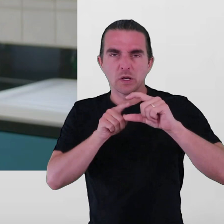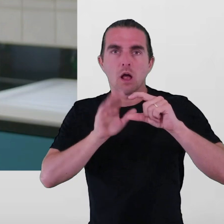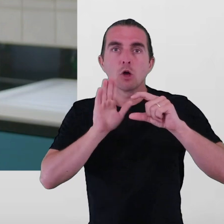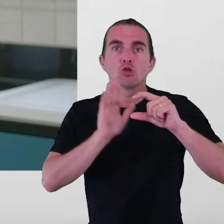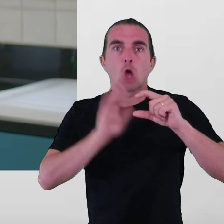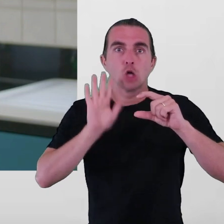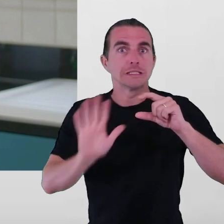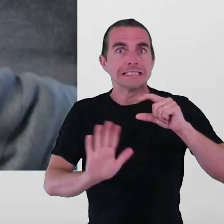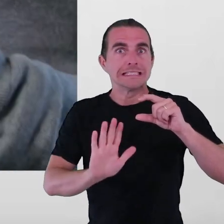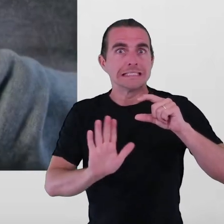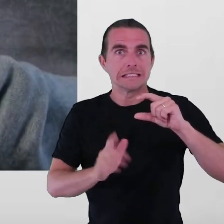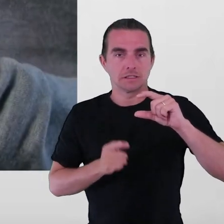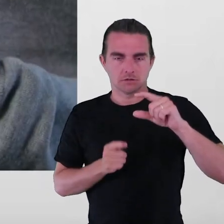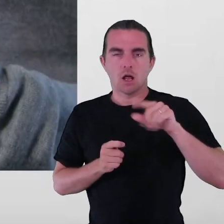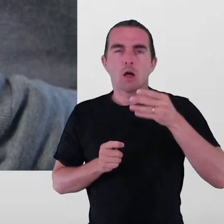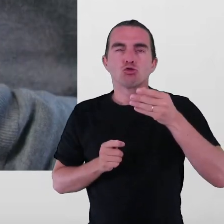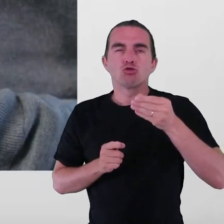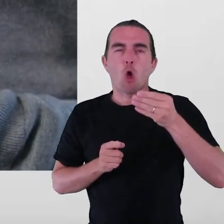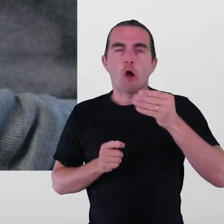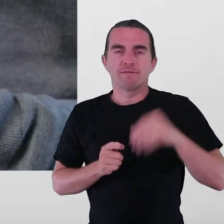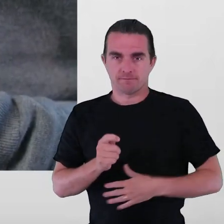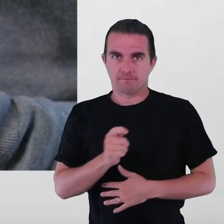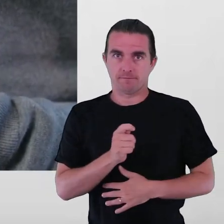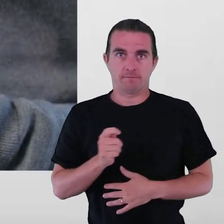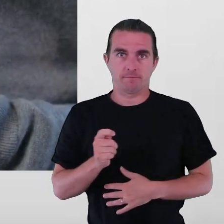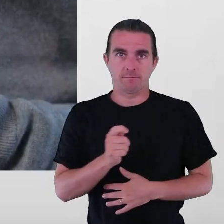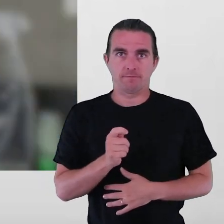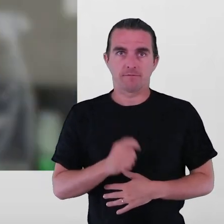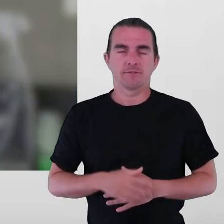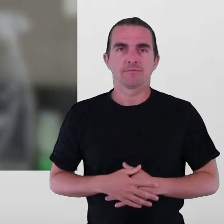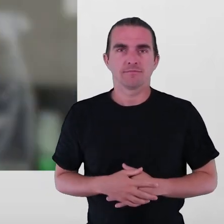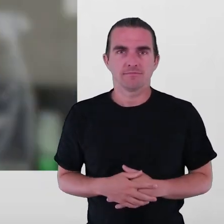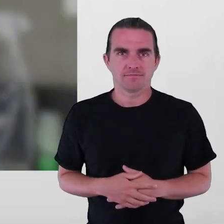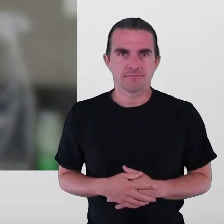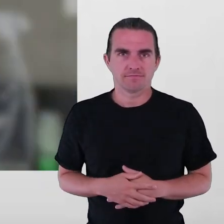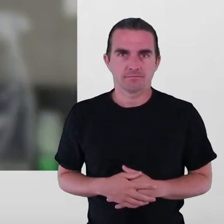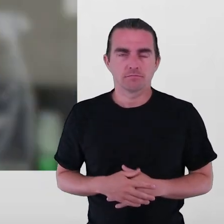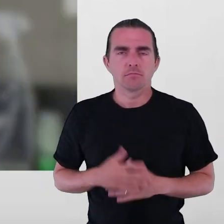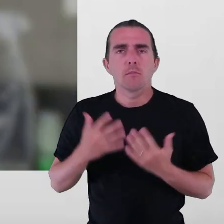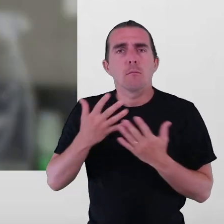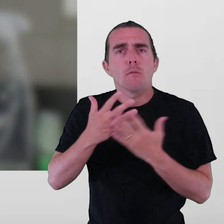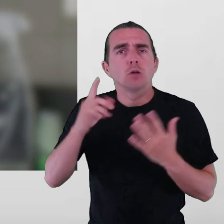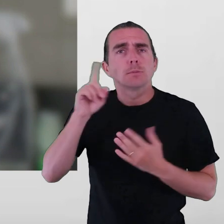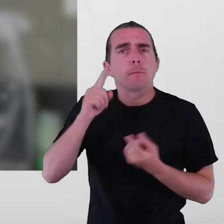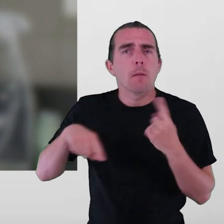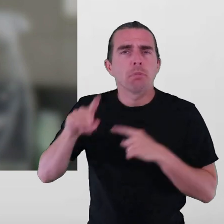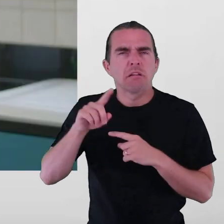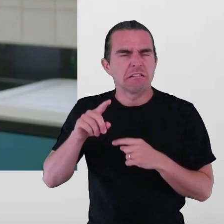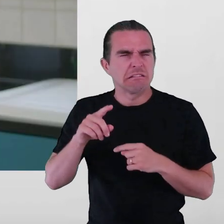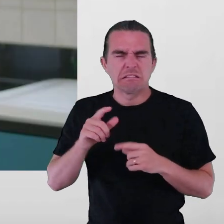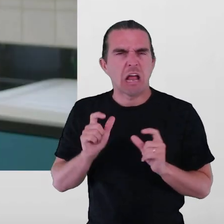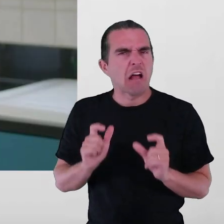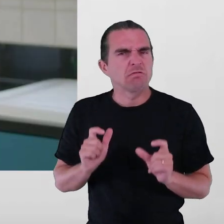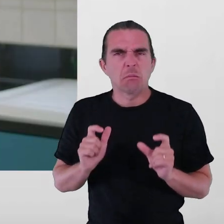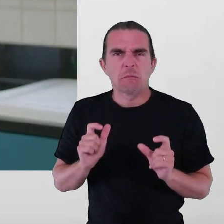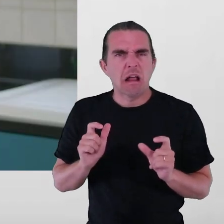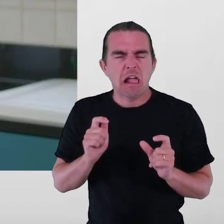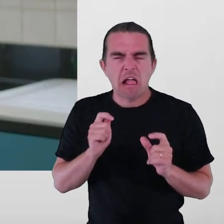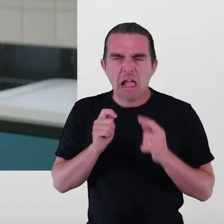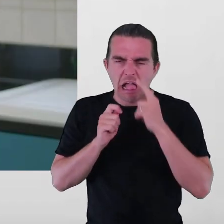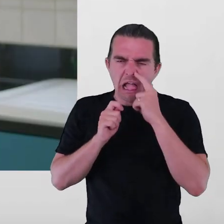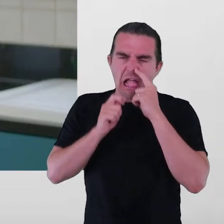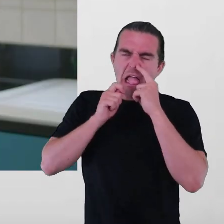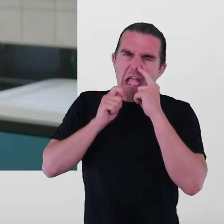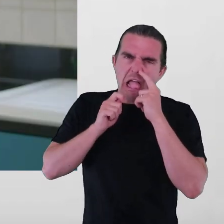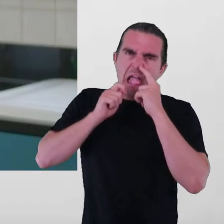Make sure you do not touch the soft part of the swab. Take the swab sample. Most people find